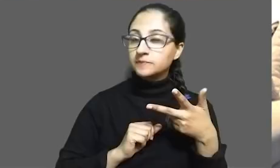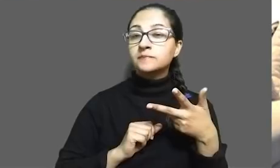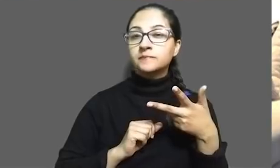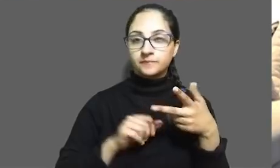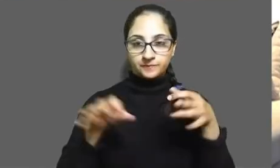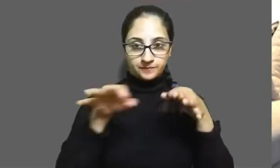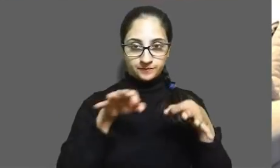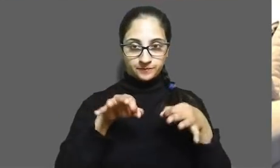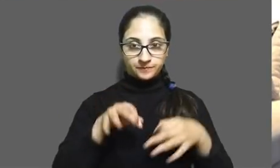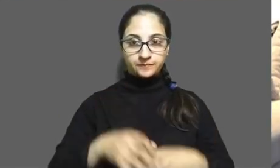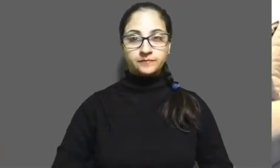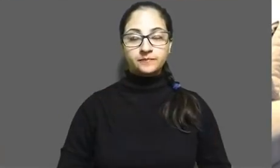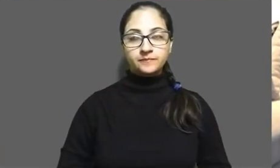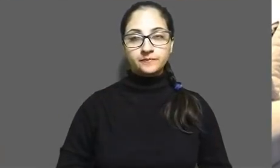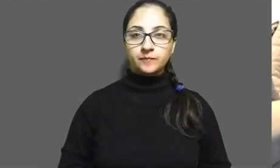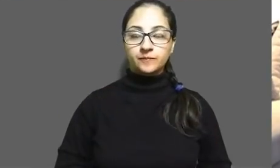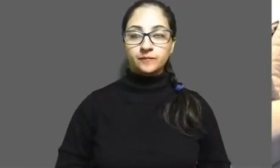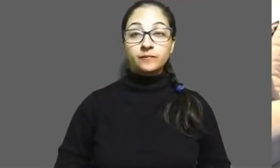lives.